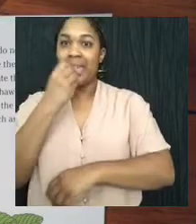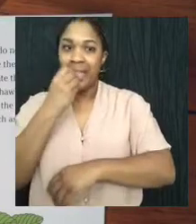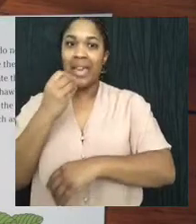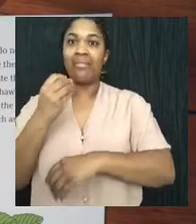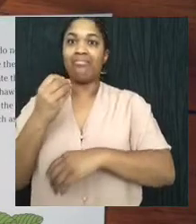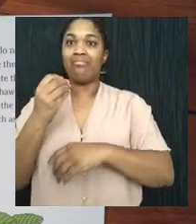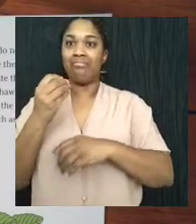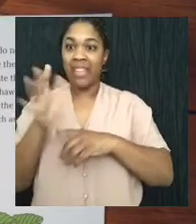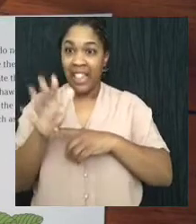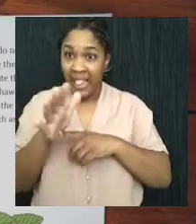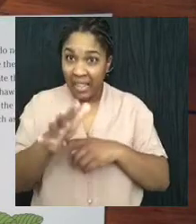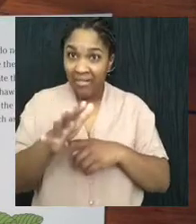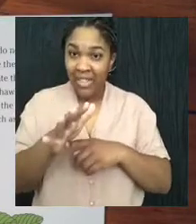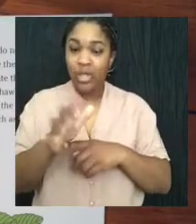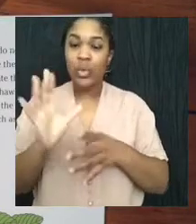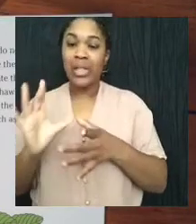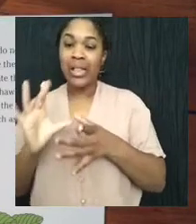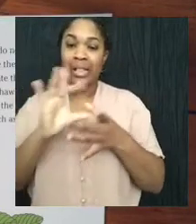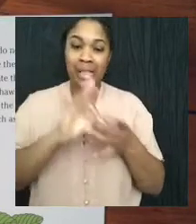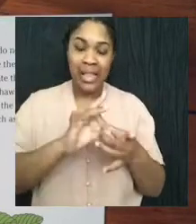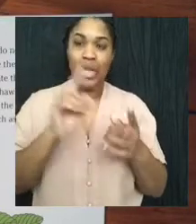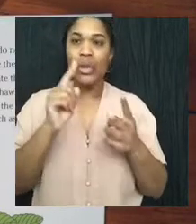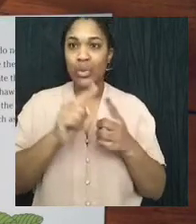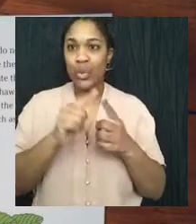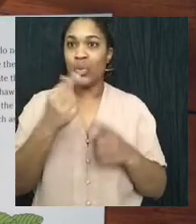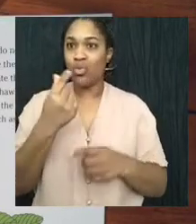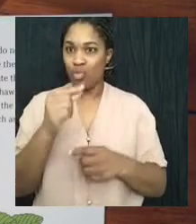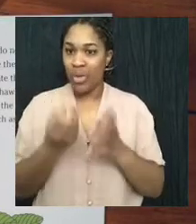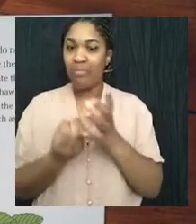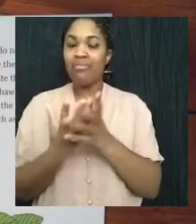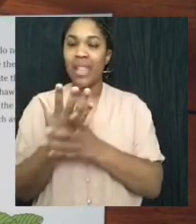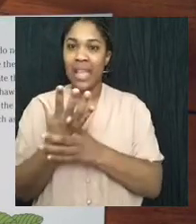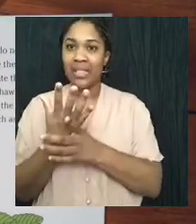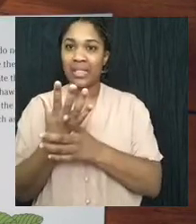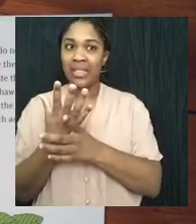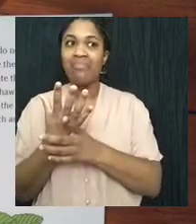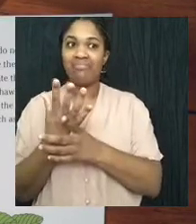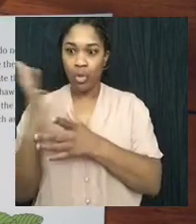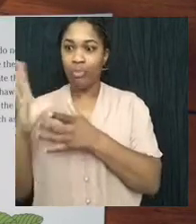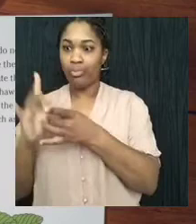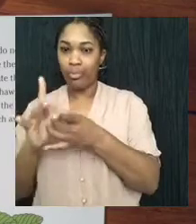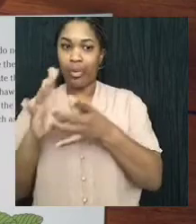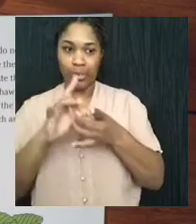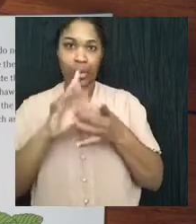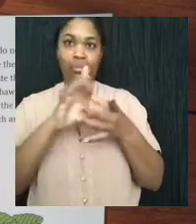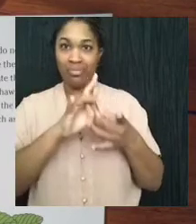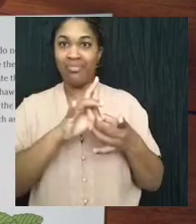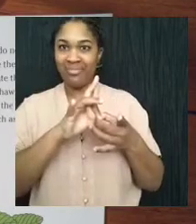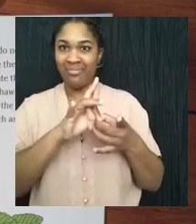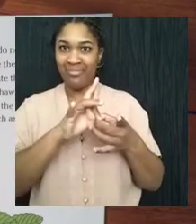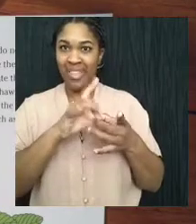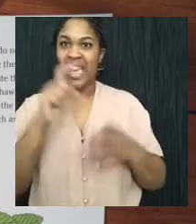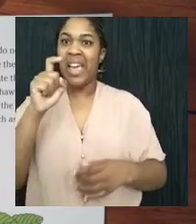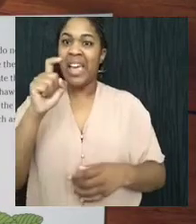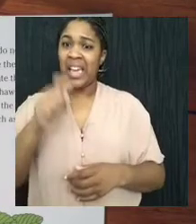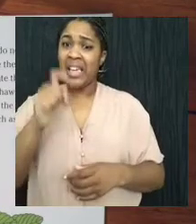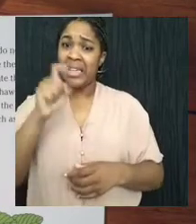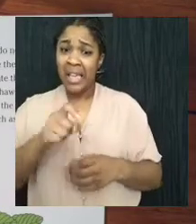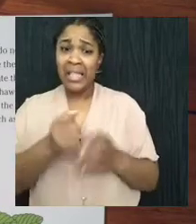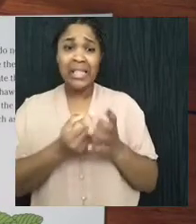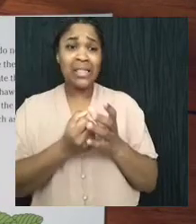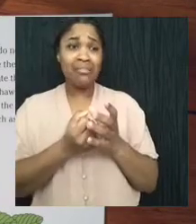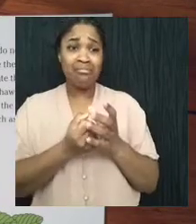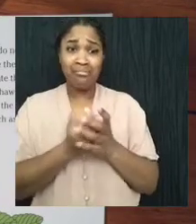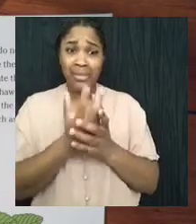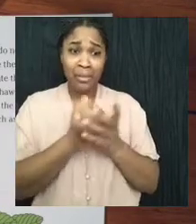the hawk is linked to green plants through the food chain. It needs the plants as much